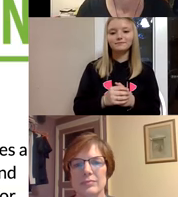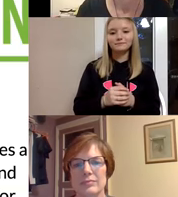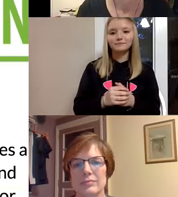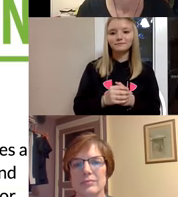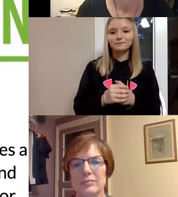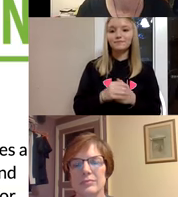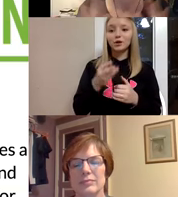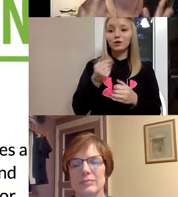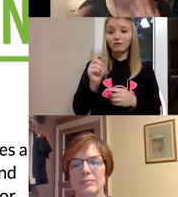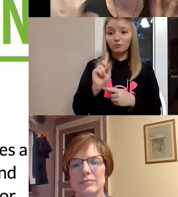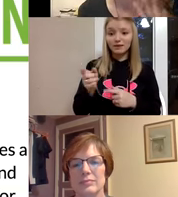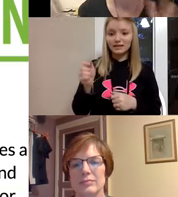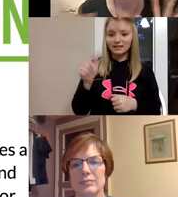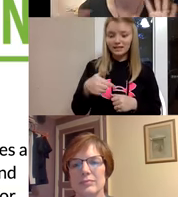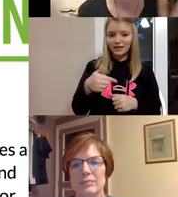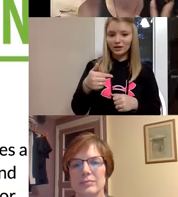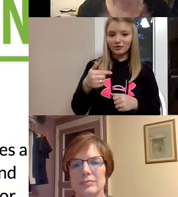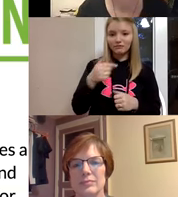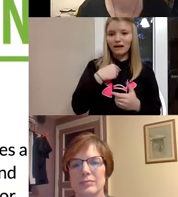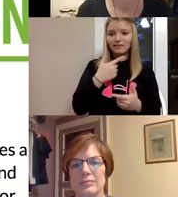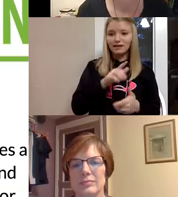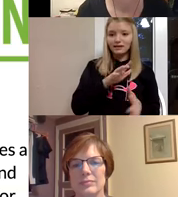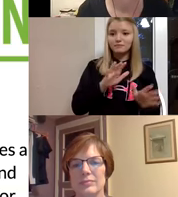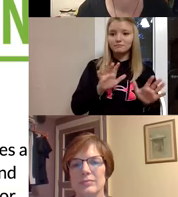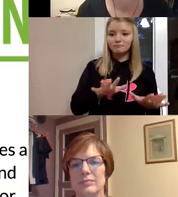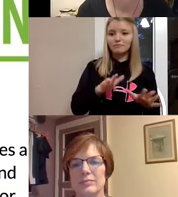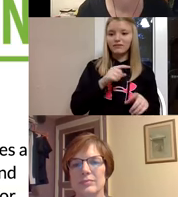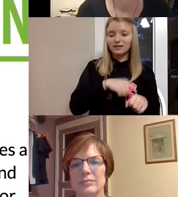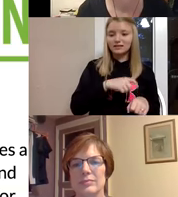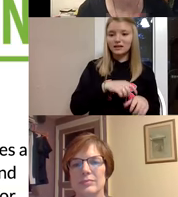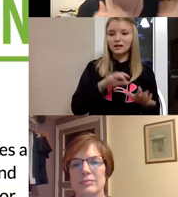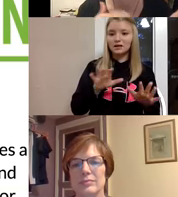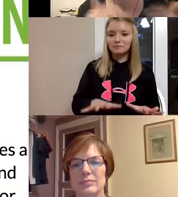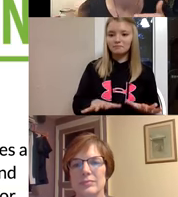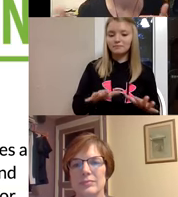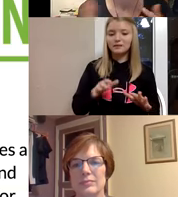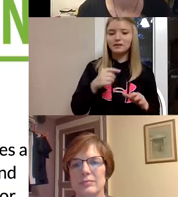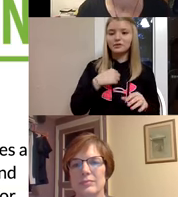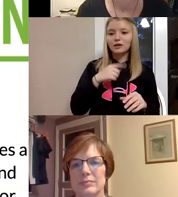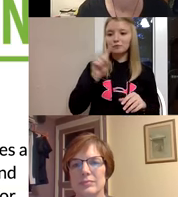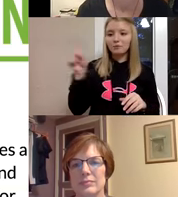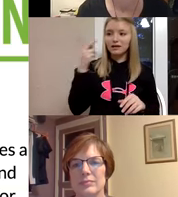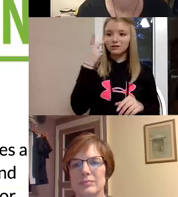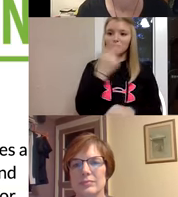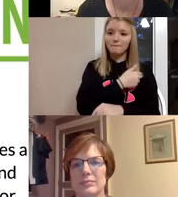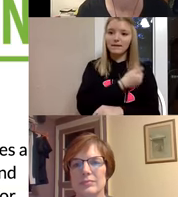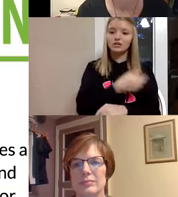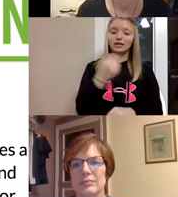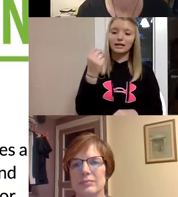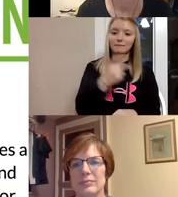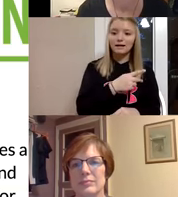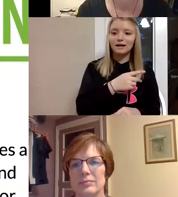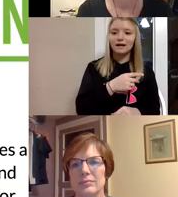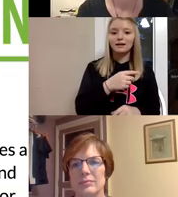a few minutes later, like I, you know, kind of let him have that time to settle down. And so I went and saw a patient and came back. Whenever I came back, he just kept